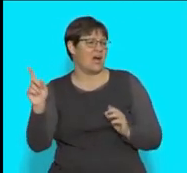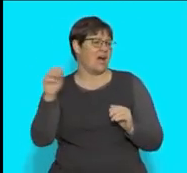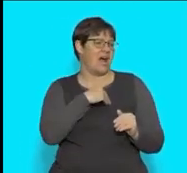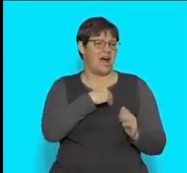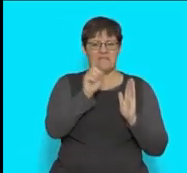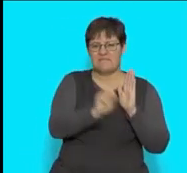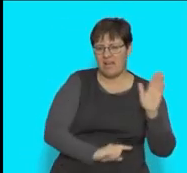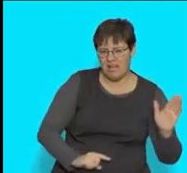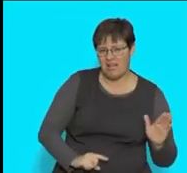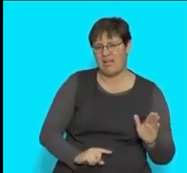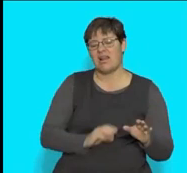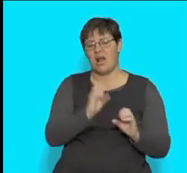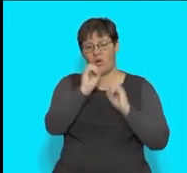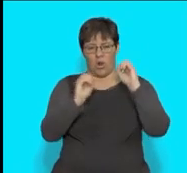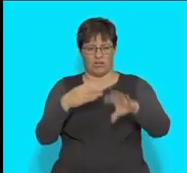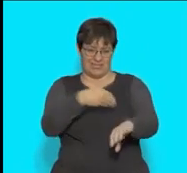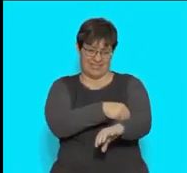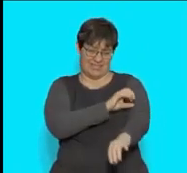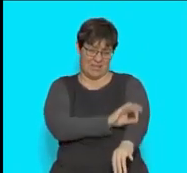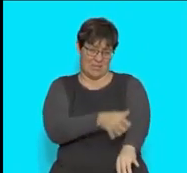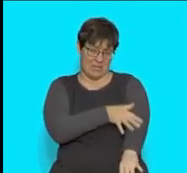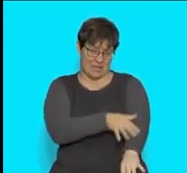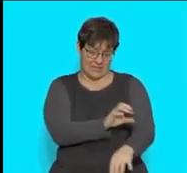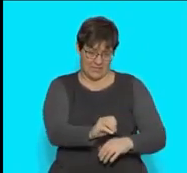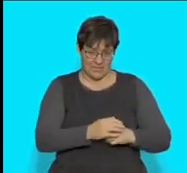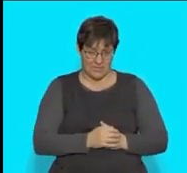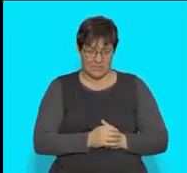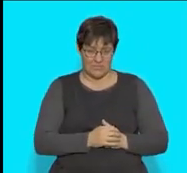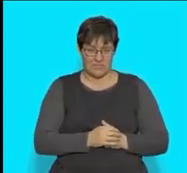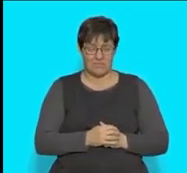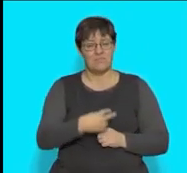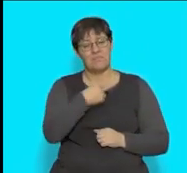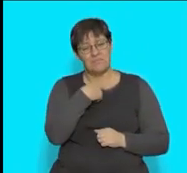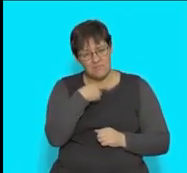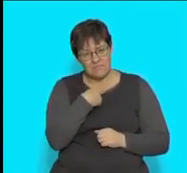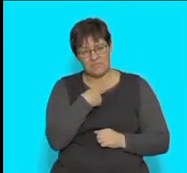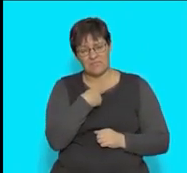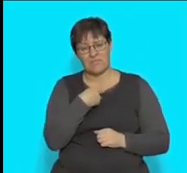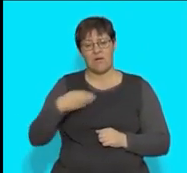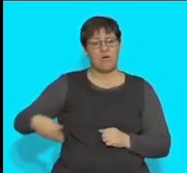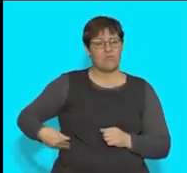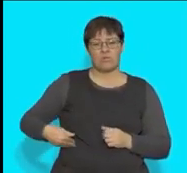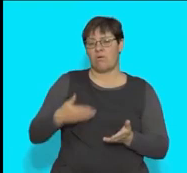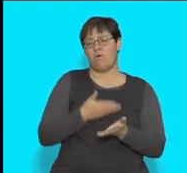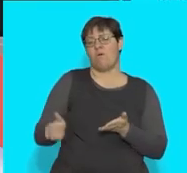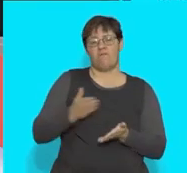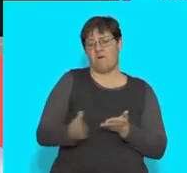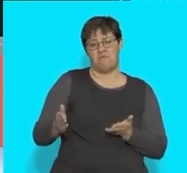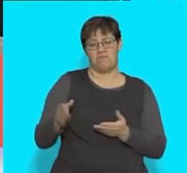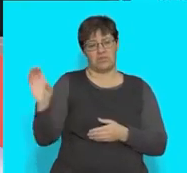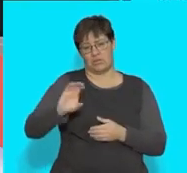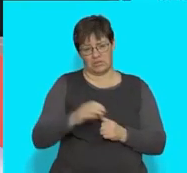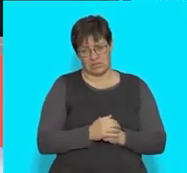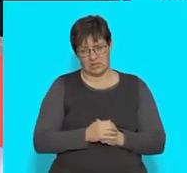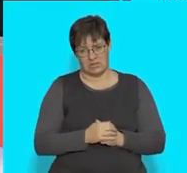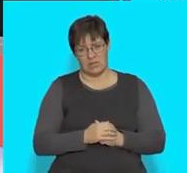heart attack, to a thrombosis. And it's unfortunate though, but our kidneys don't get rid of the extra